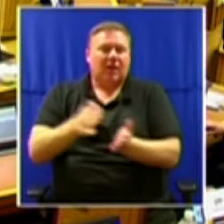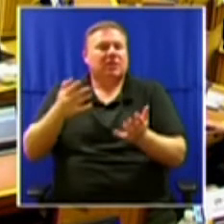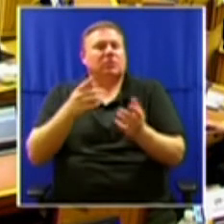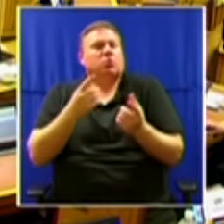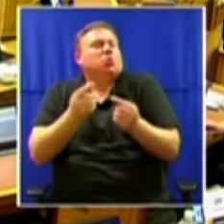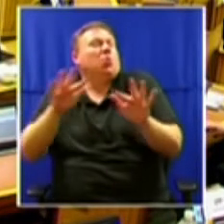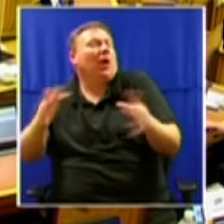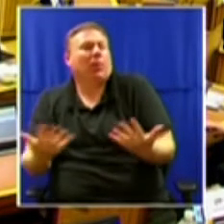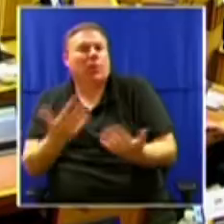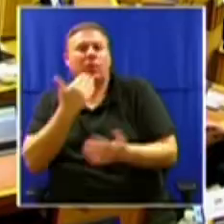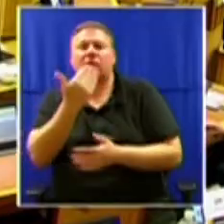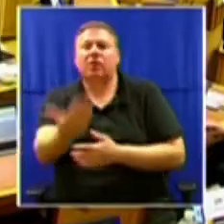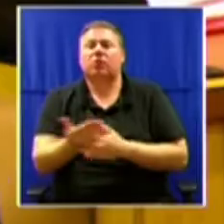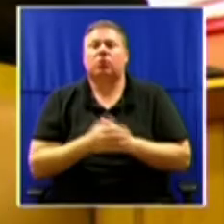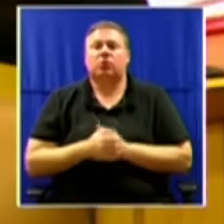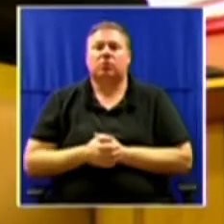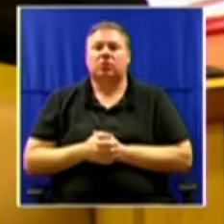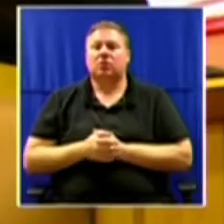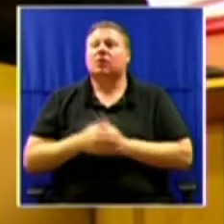Minister.